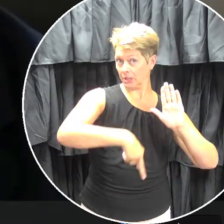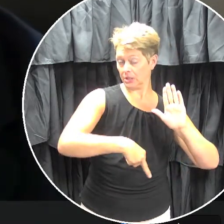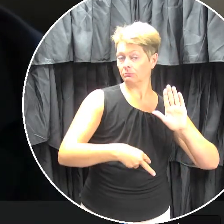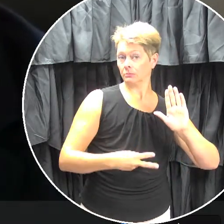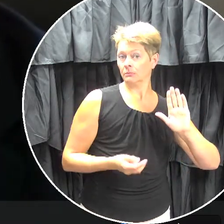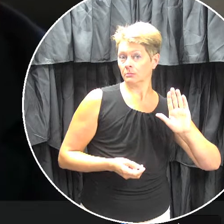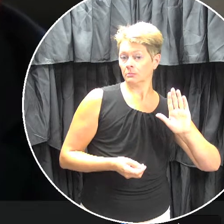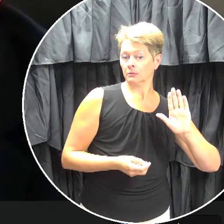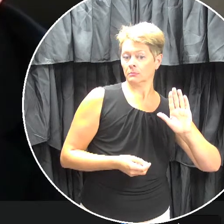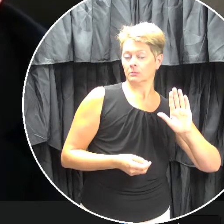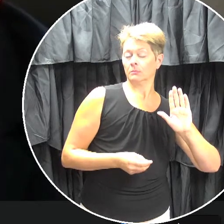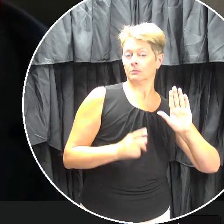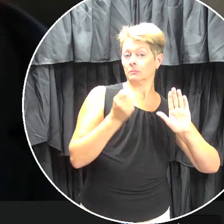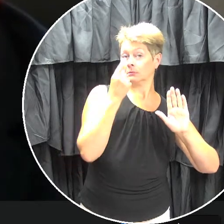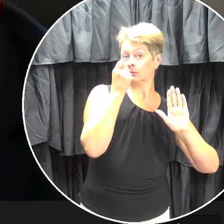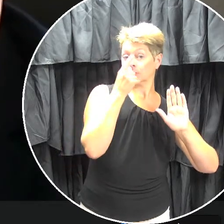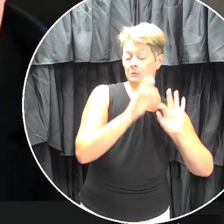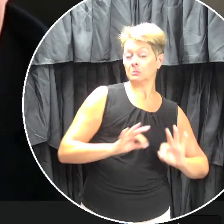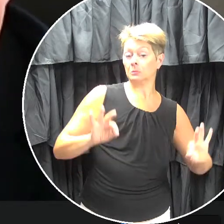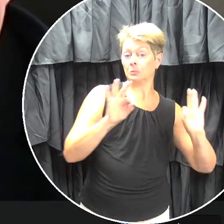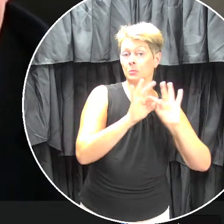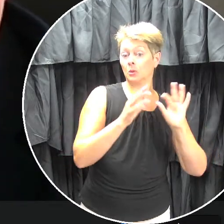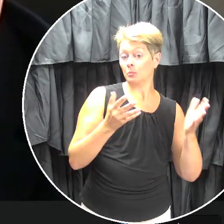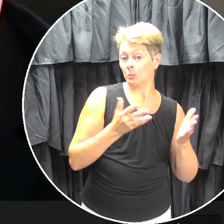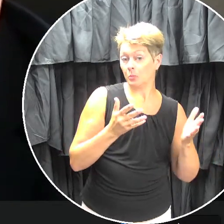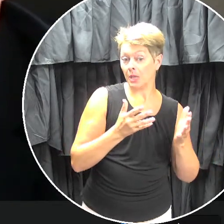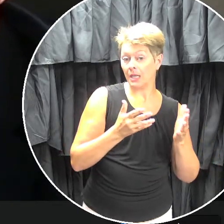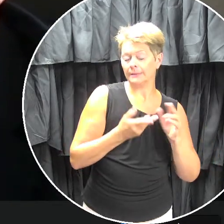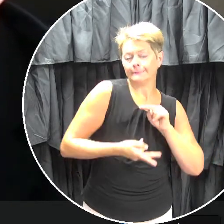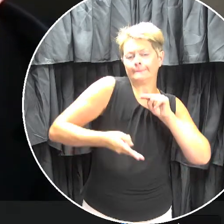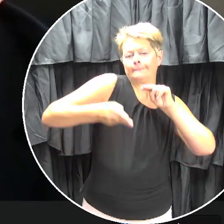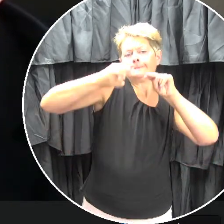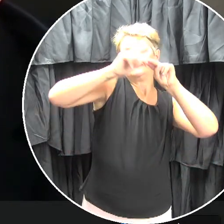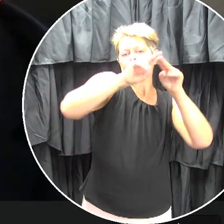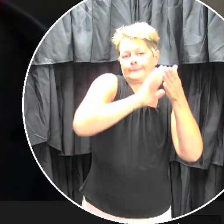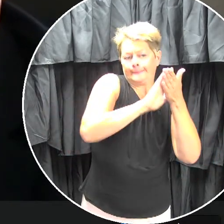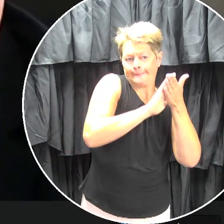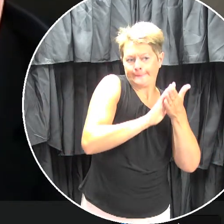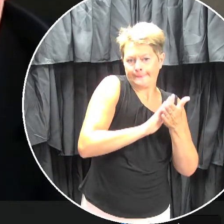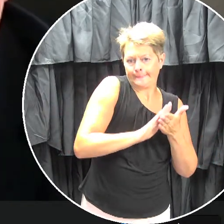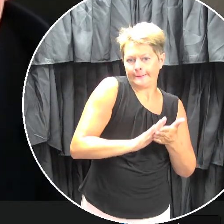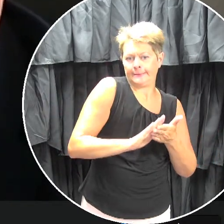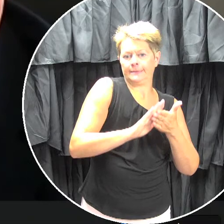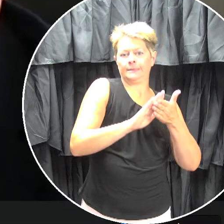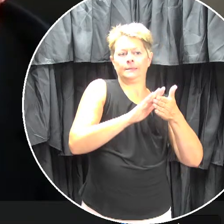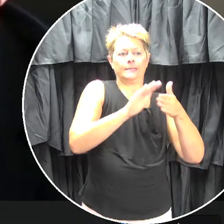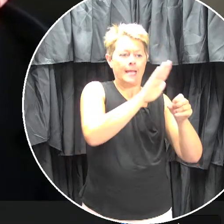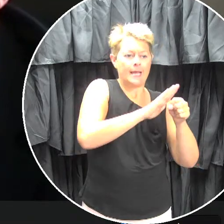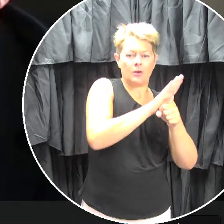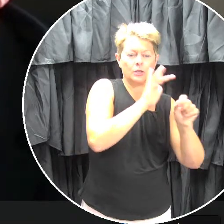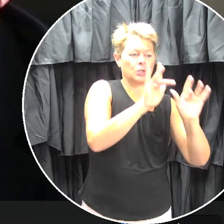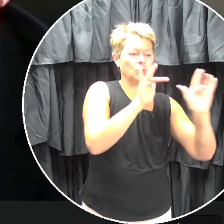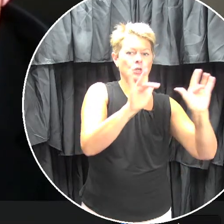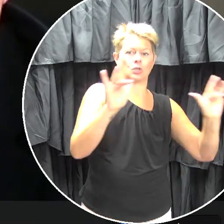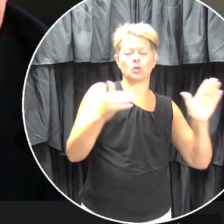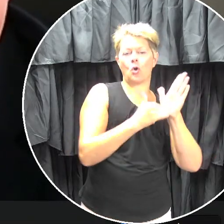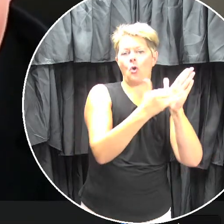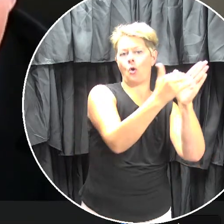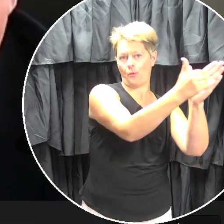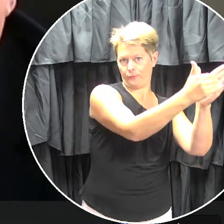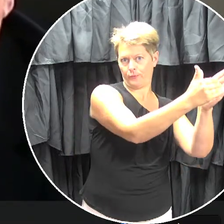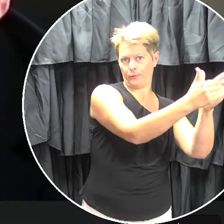I guess the high points are definitely increased cleaning of all high touch areas throughout the day